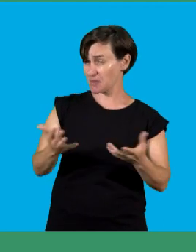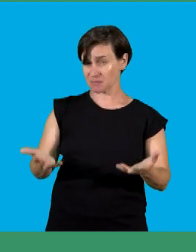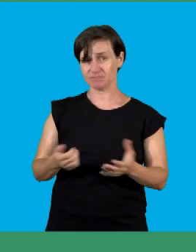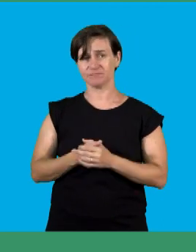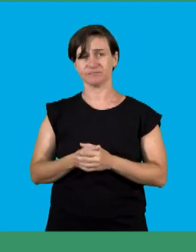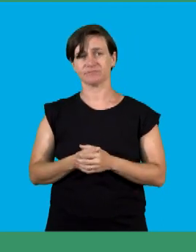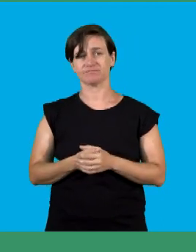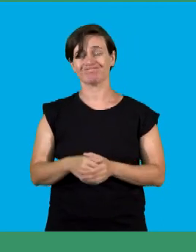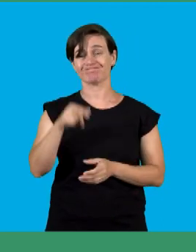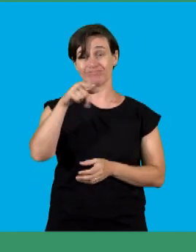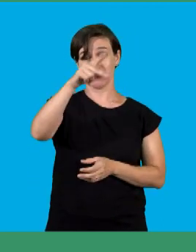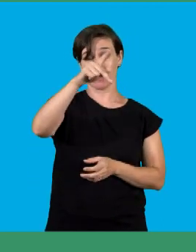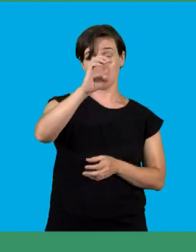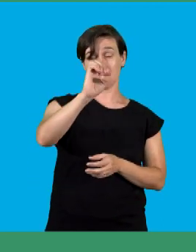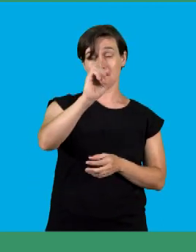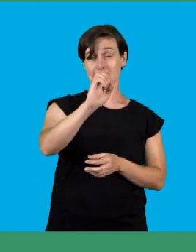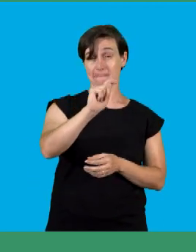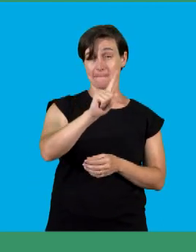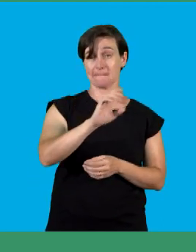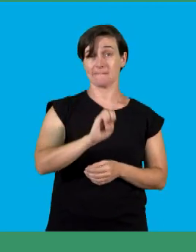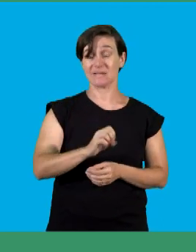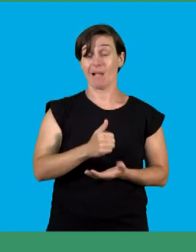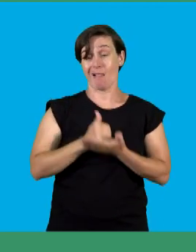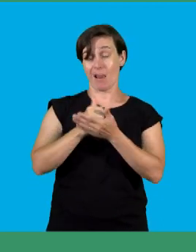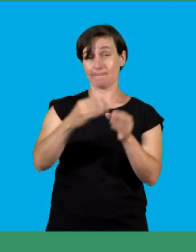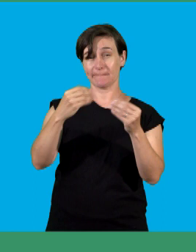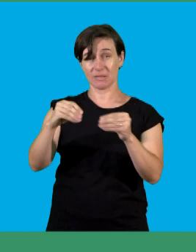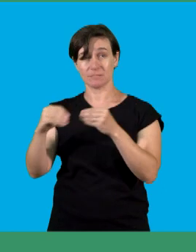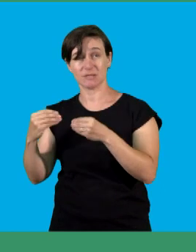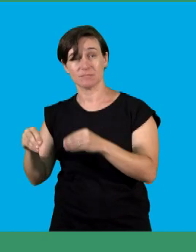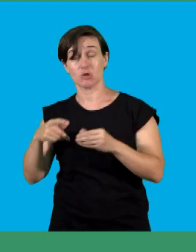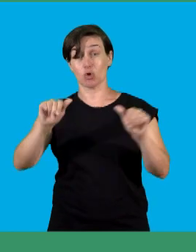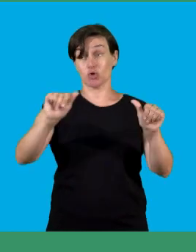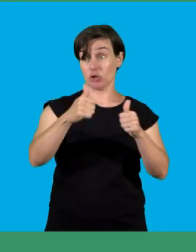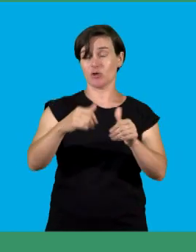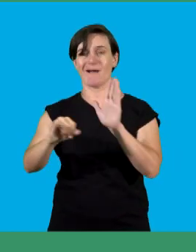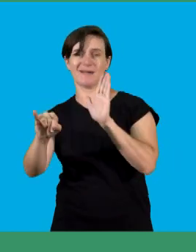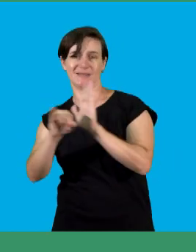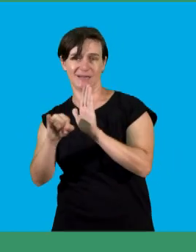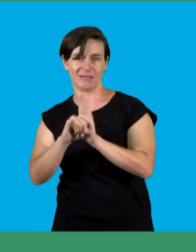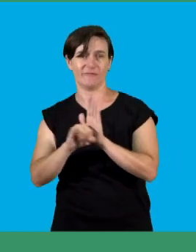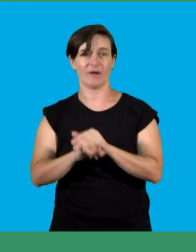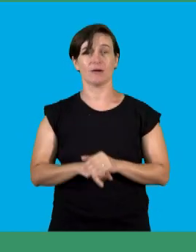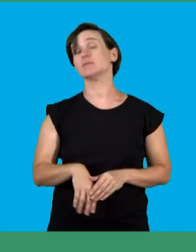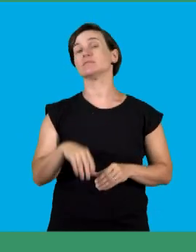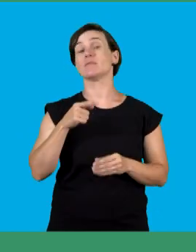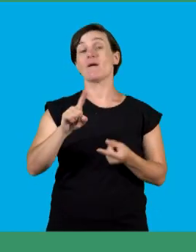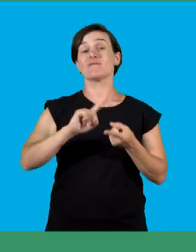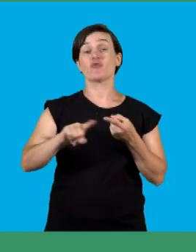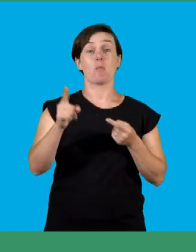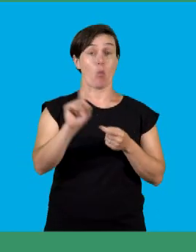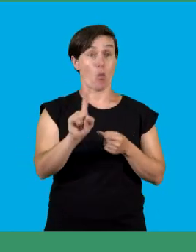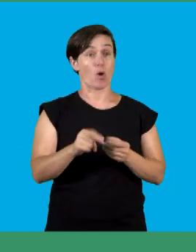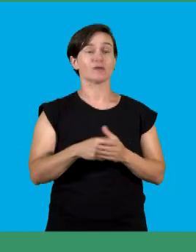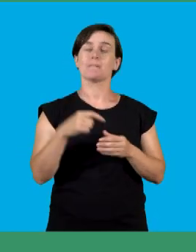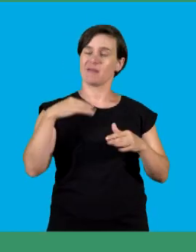here, a pestle analysis enables businesses to identify challenges that are posed by the following external factors.